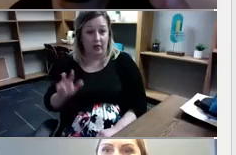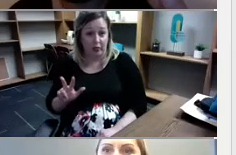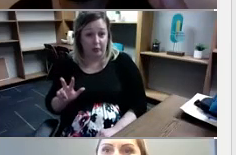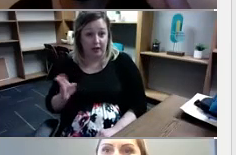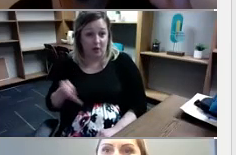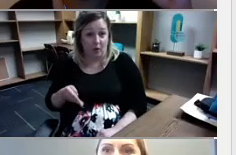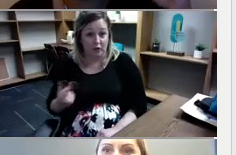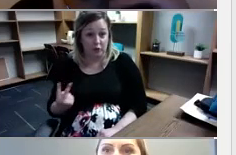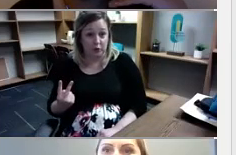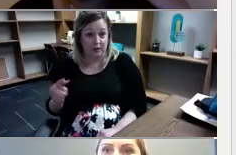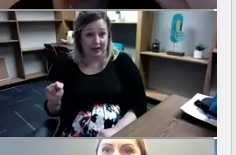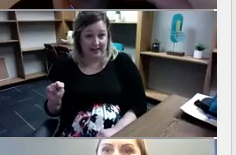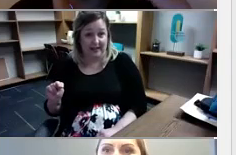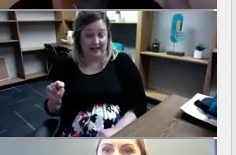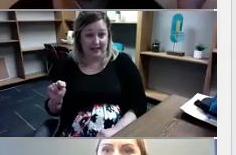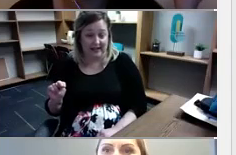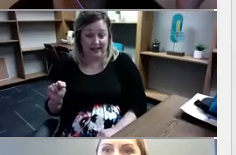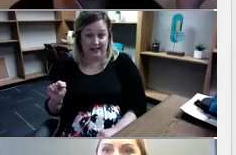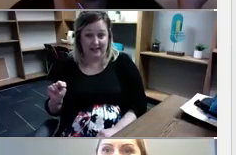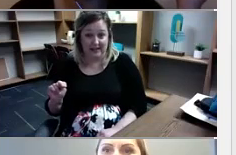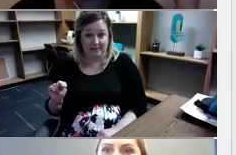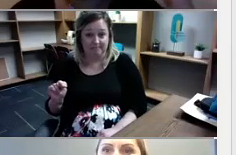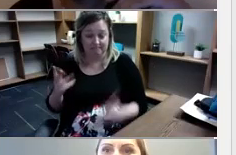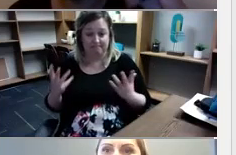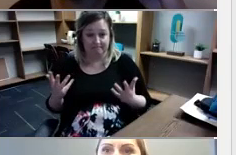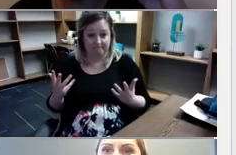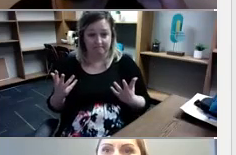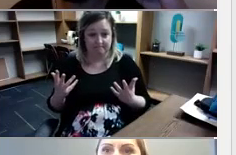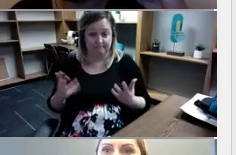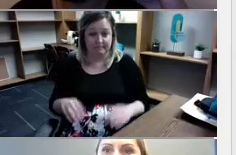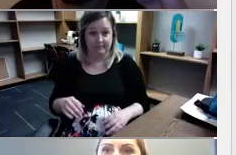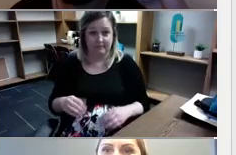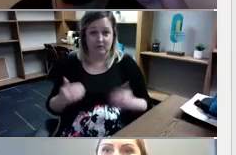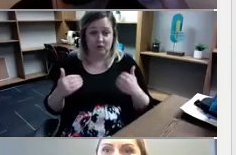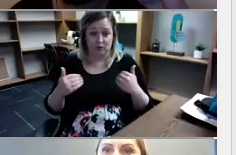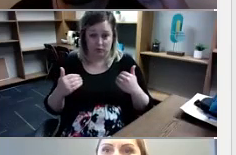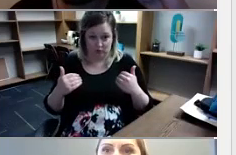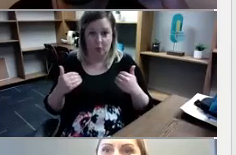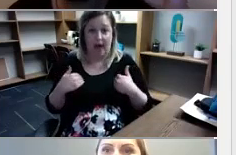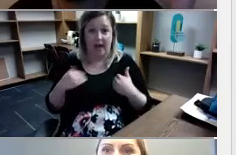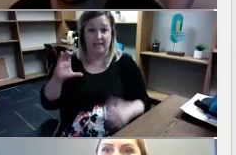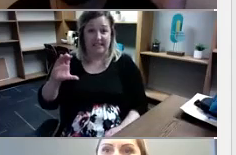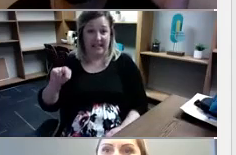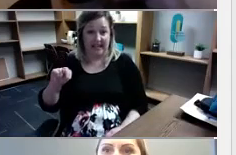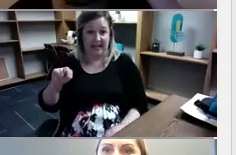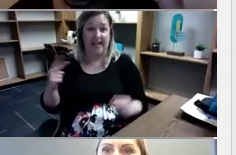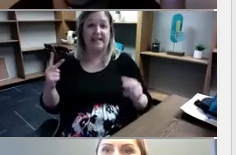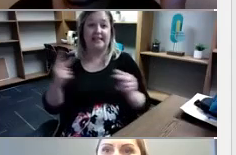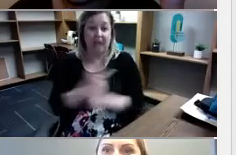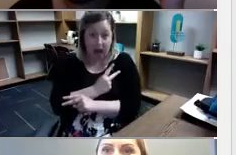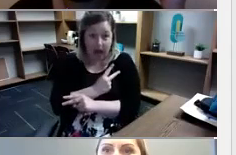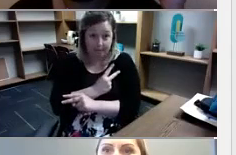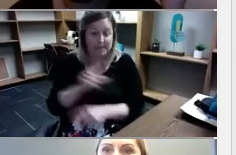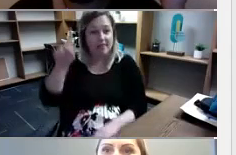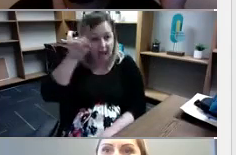for each level, then we have the complexity of Cn times log base 3 by 2 of n. Again,